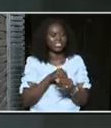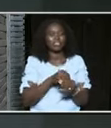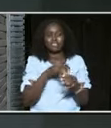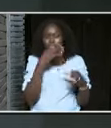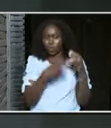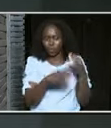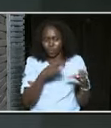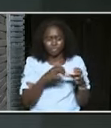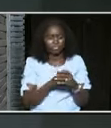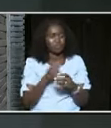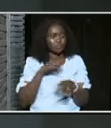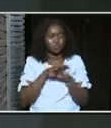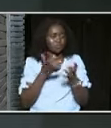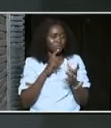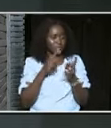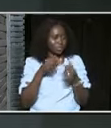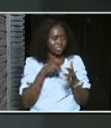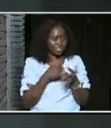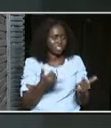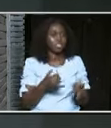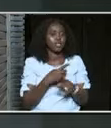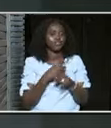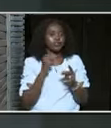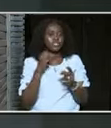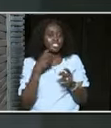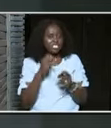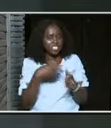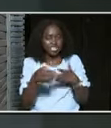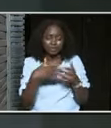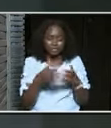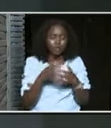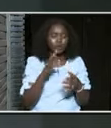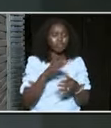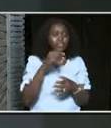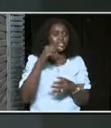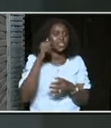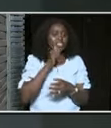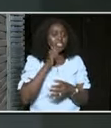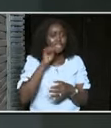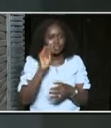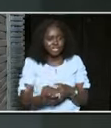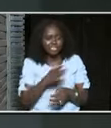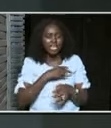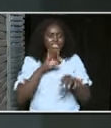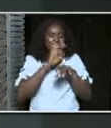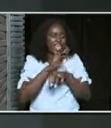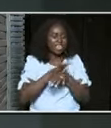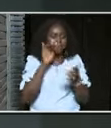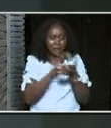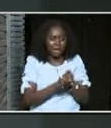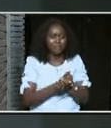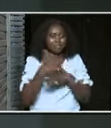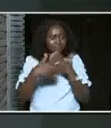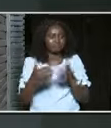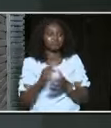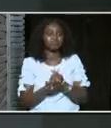and make sure that the right thing is done. The issue of girl child and early marriages and so on. You see,